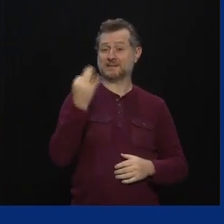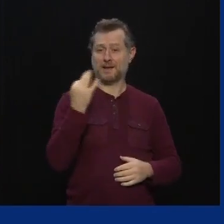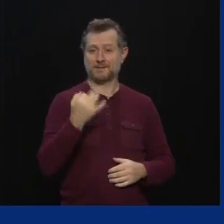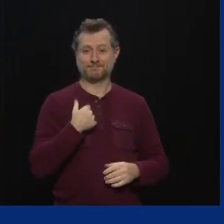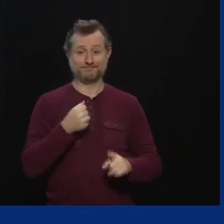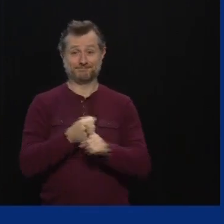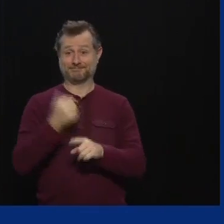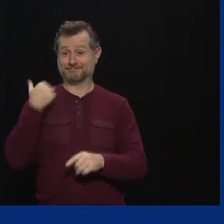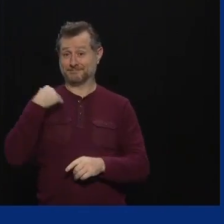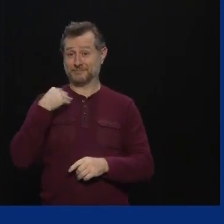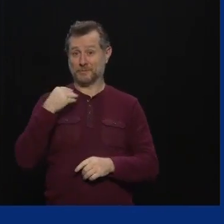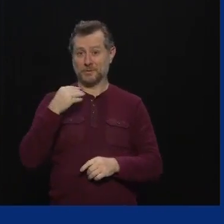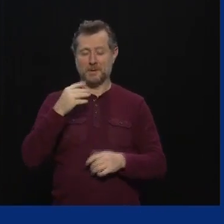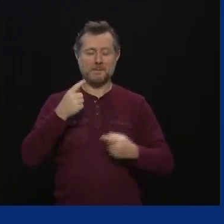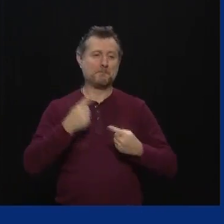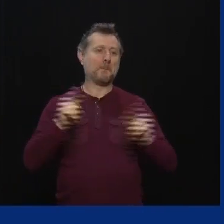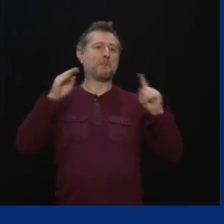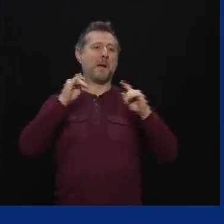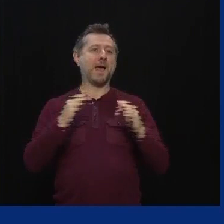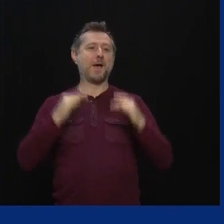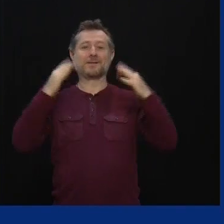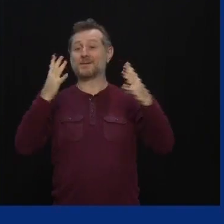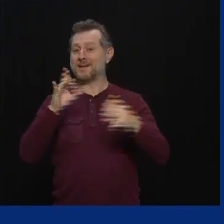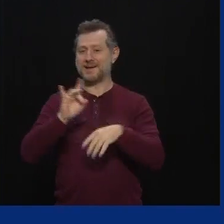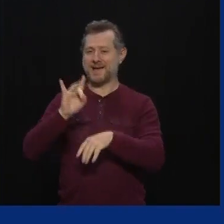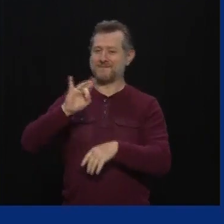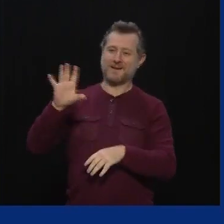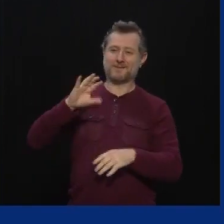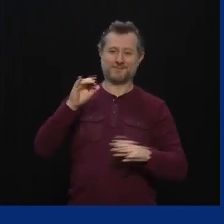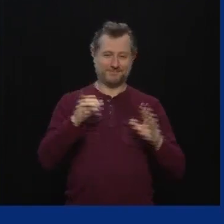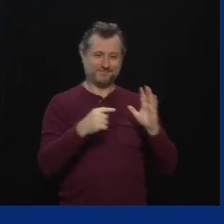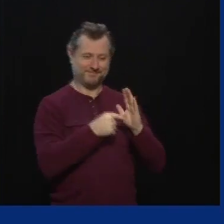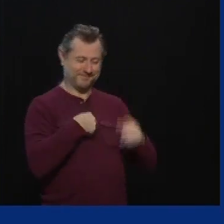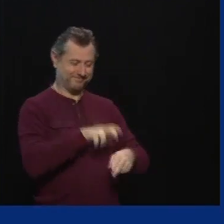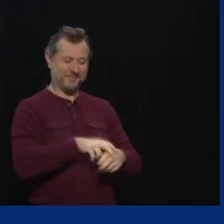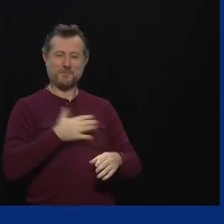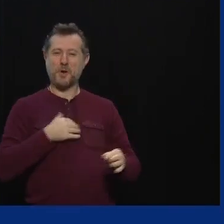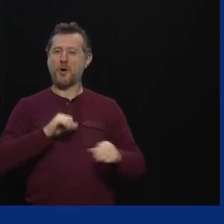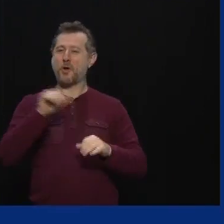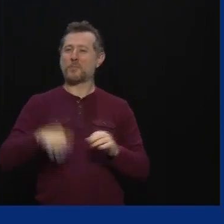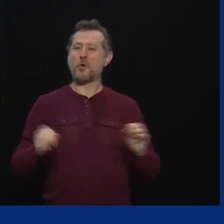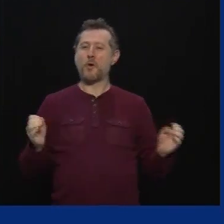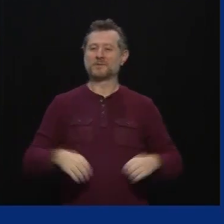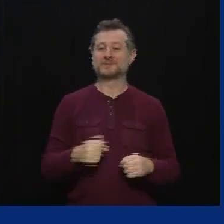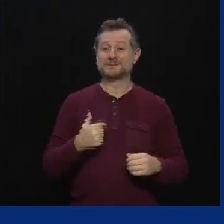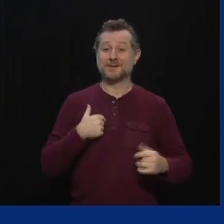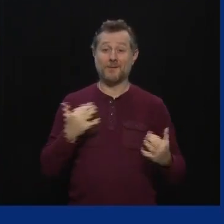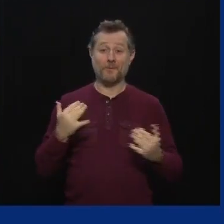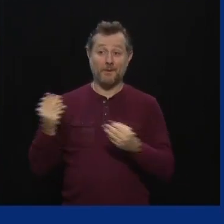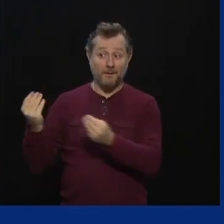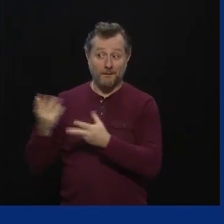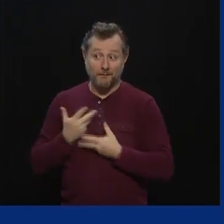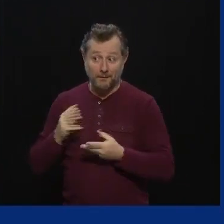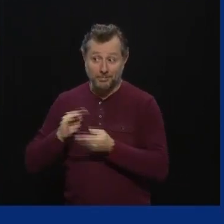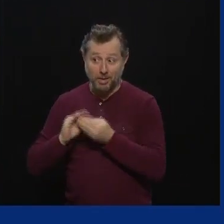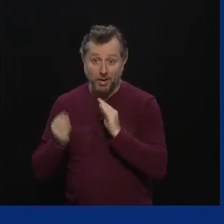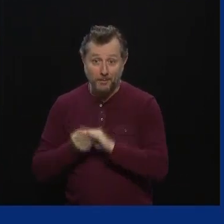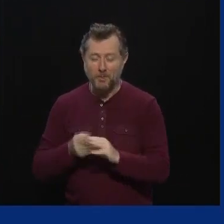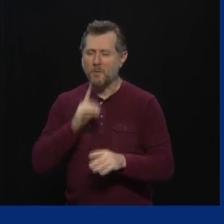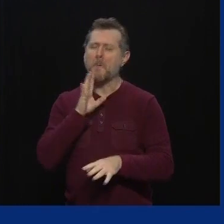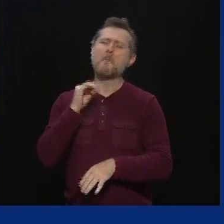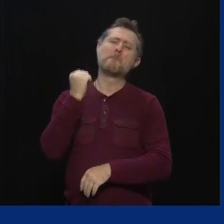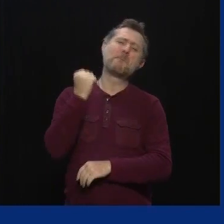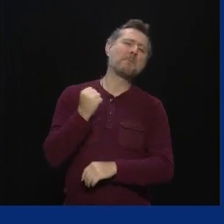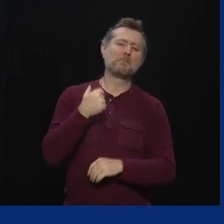my Albany office, but we sat there and I saw the numbers pop up. I knew they were coming. I knew they were coming. And when the dashboard hit 85, I was like,